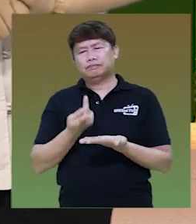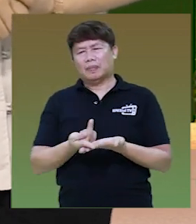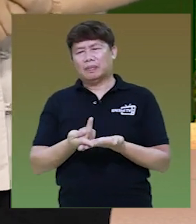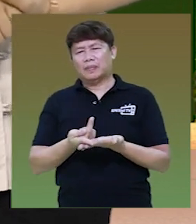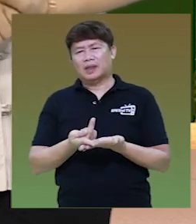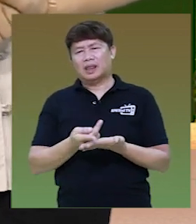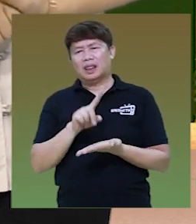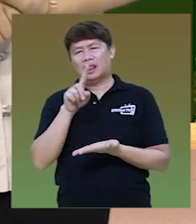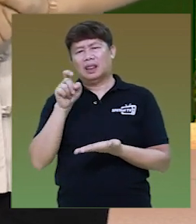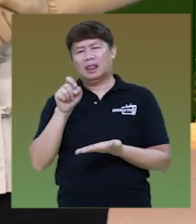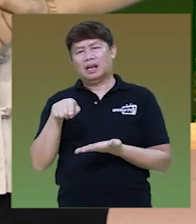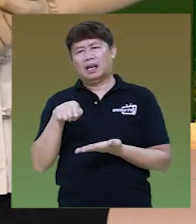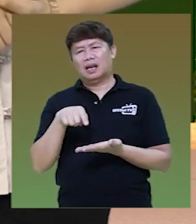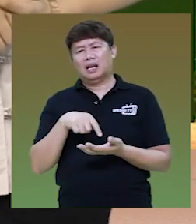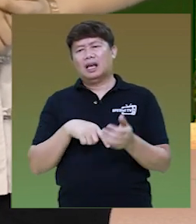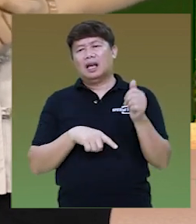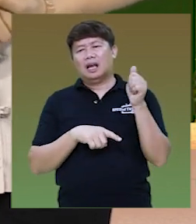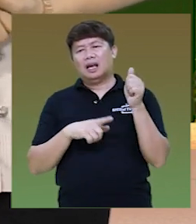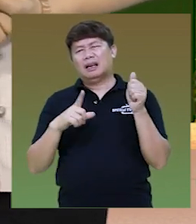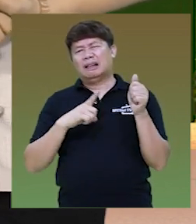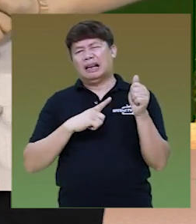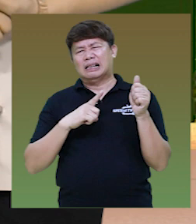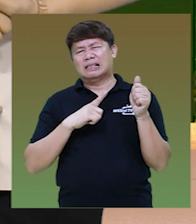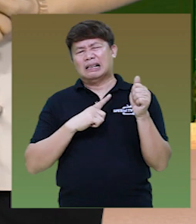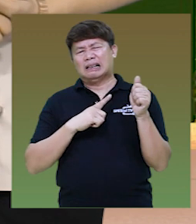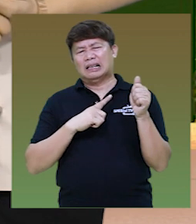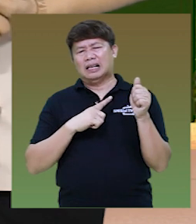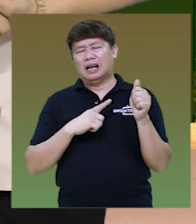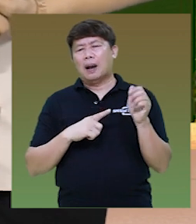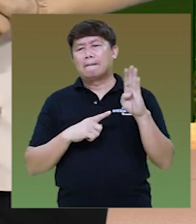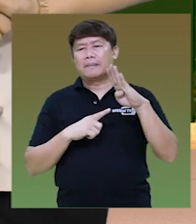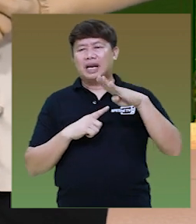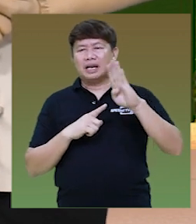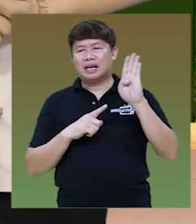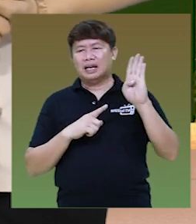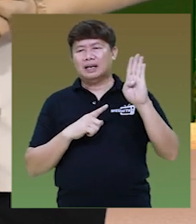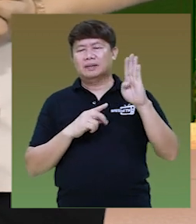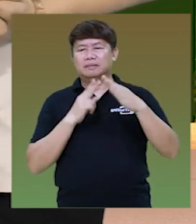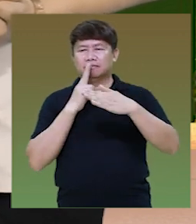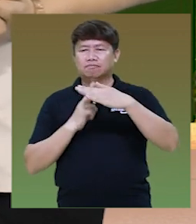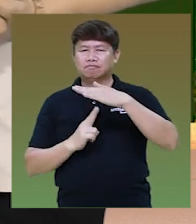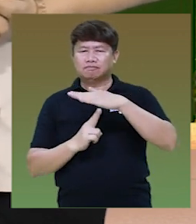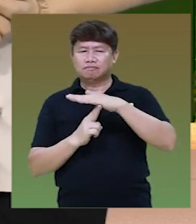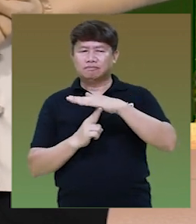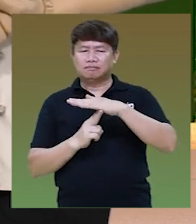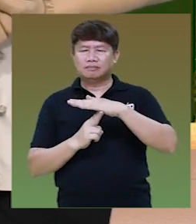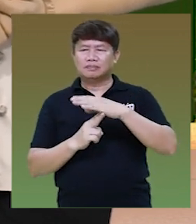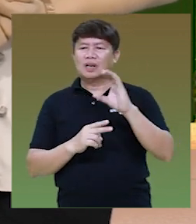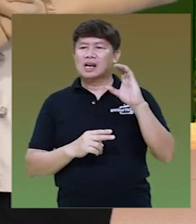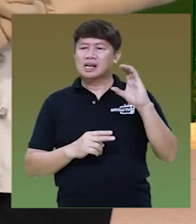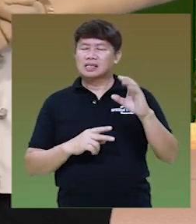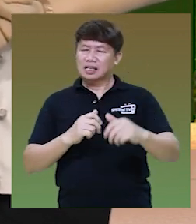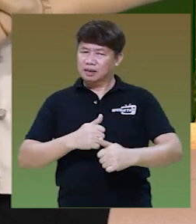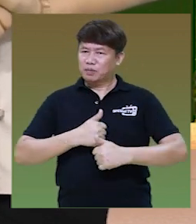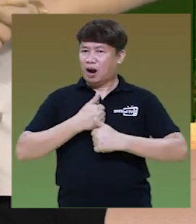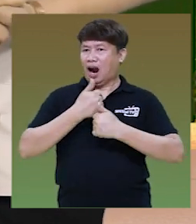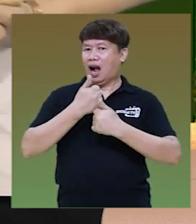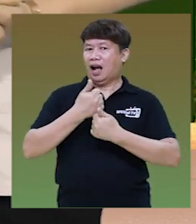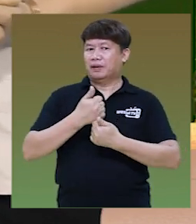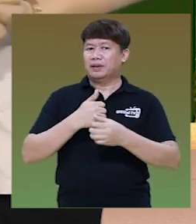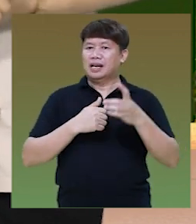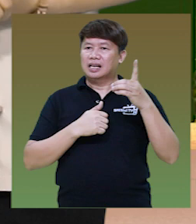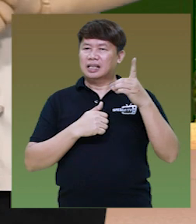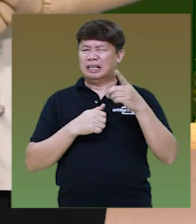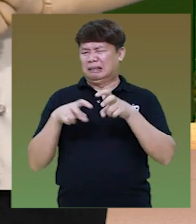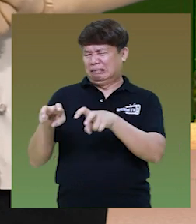fell? A. Lazy. B. Humble. C.